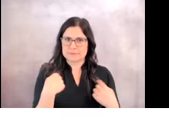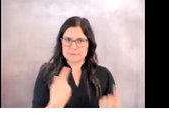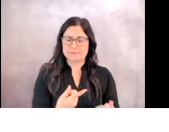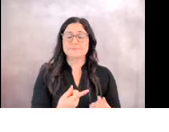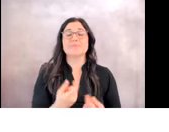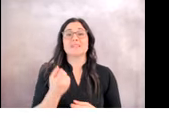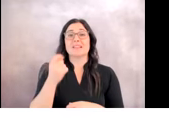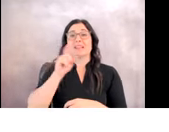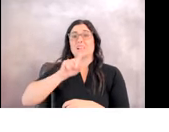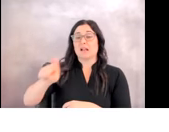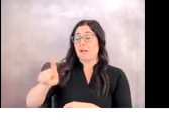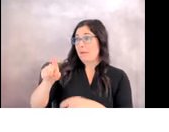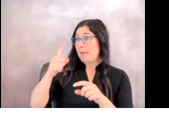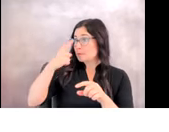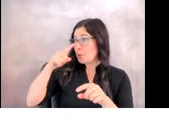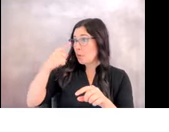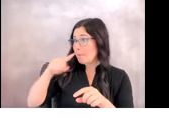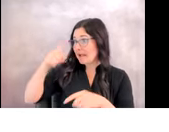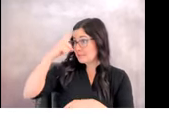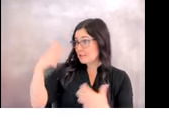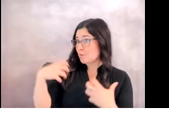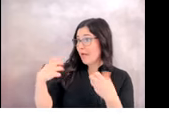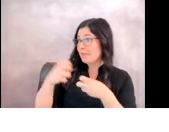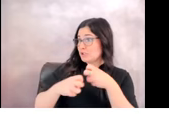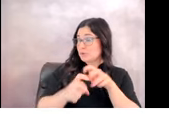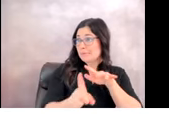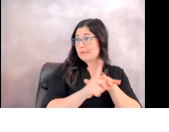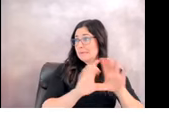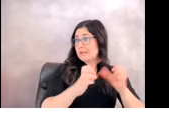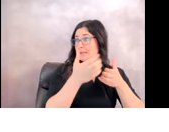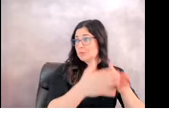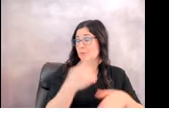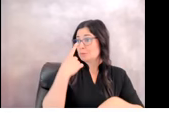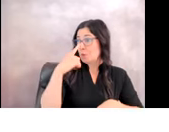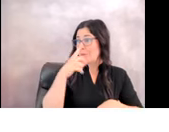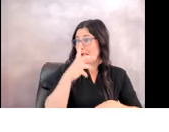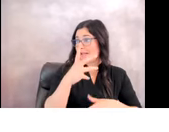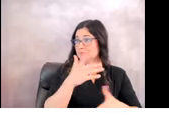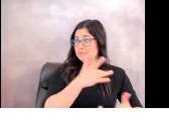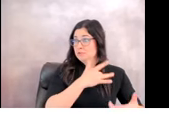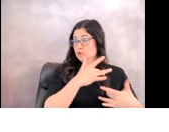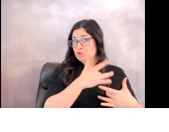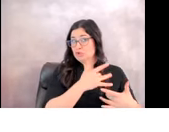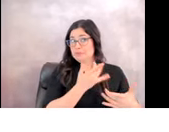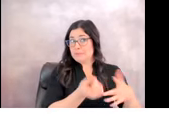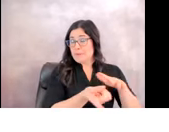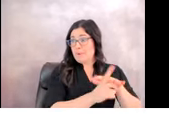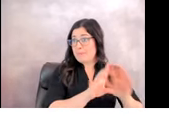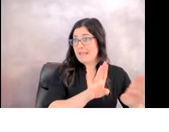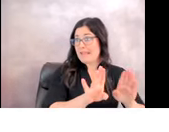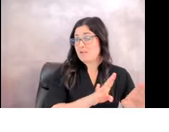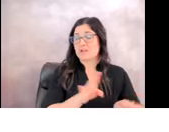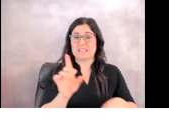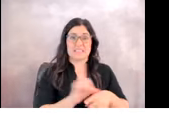possible, can you speak to mental health issues in the classroom that are concerning and perhaps disruptive, but not necessarily a